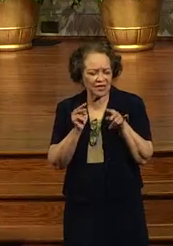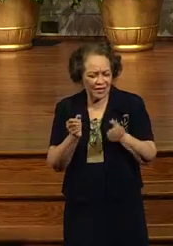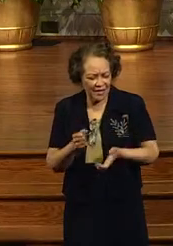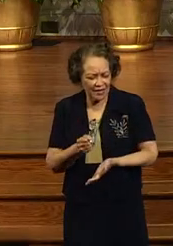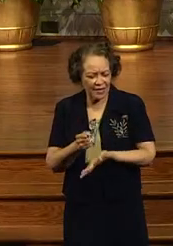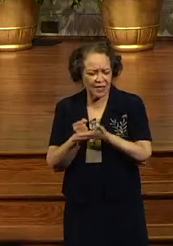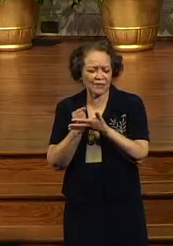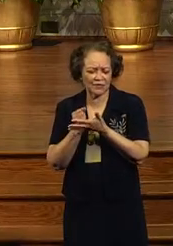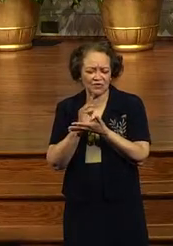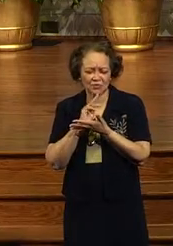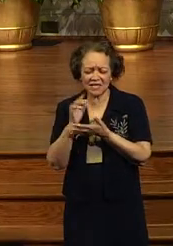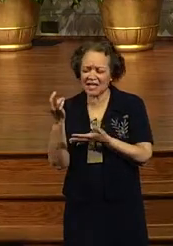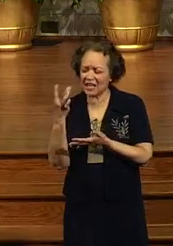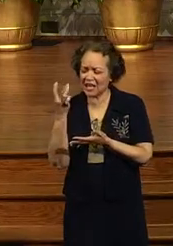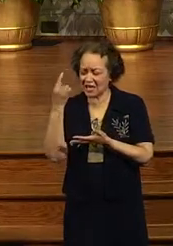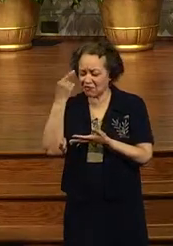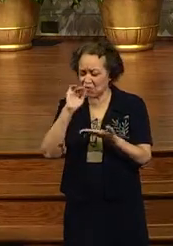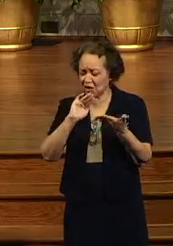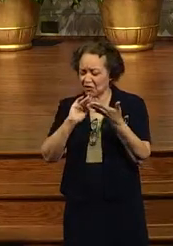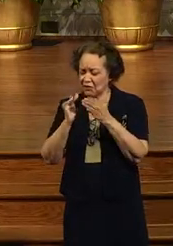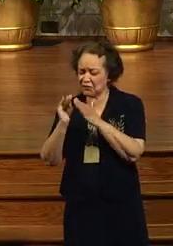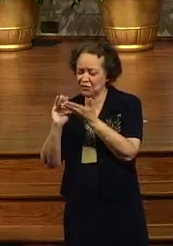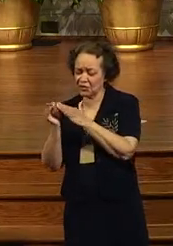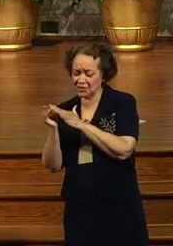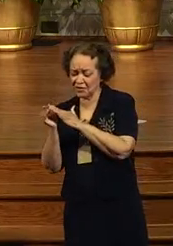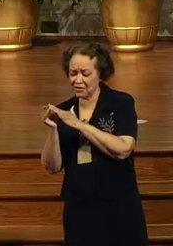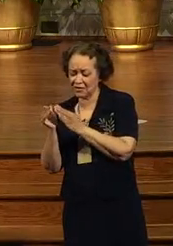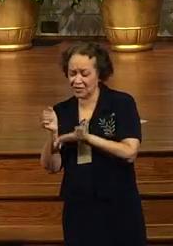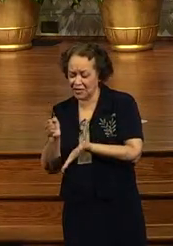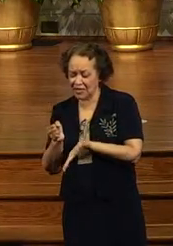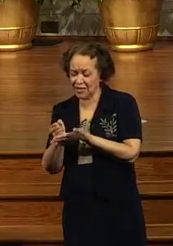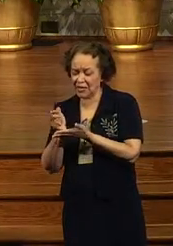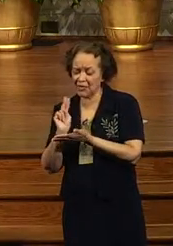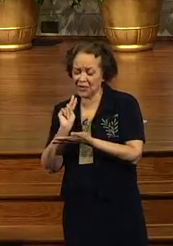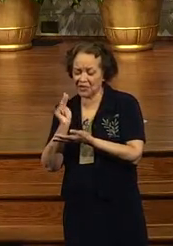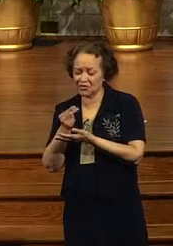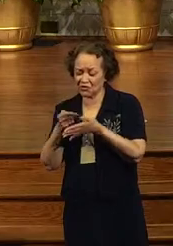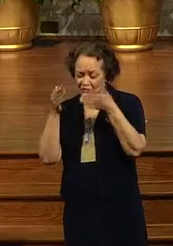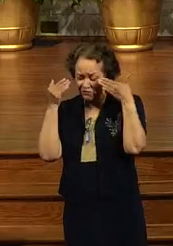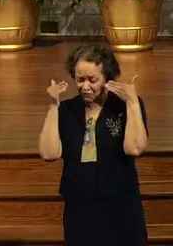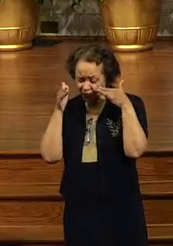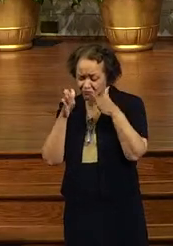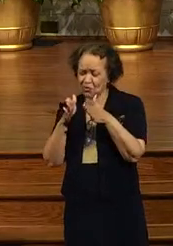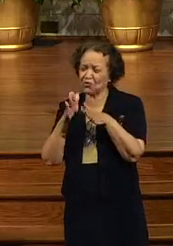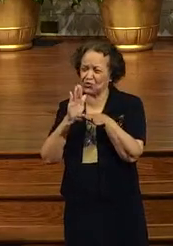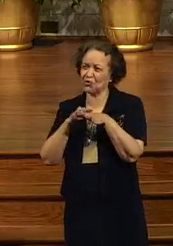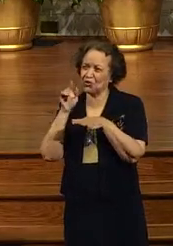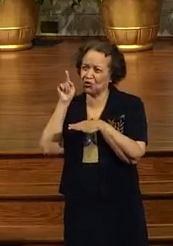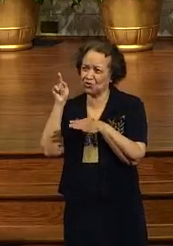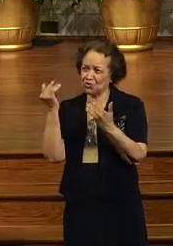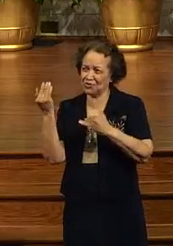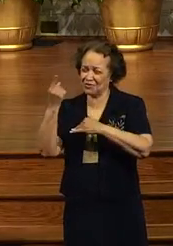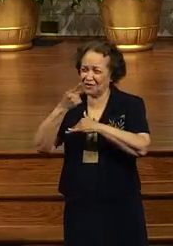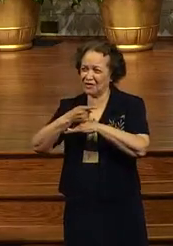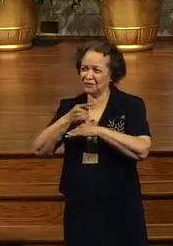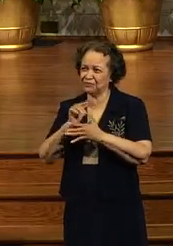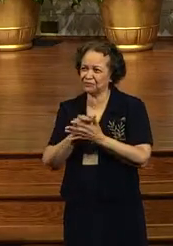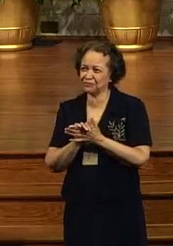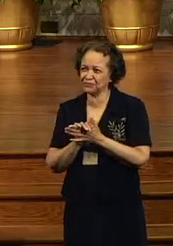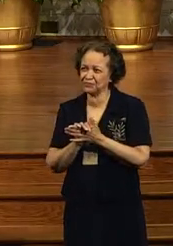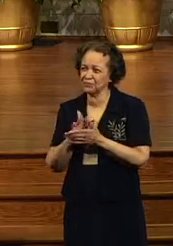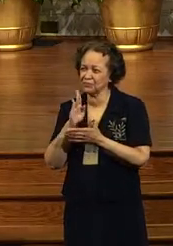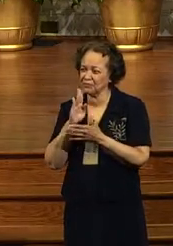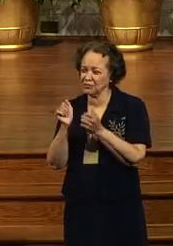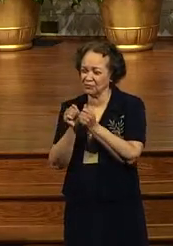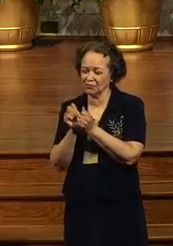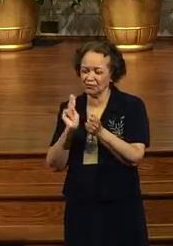for our community. Help us, Lord, to listen to you and focus on you today. Be with us,